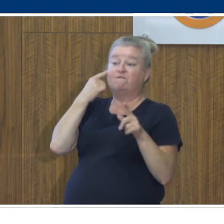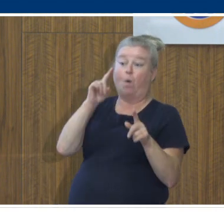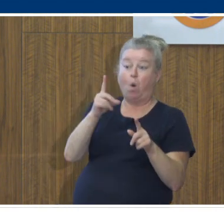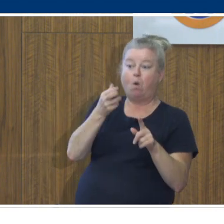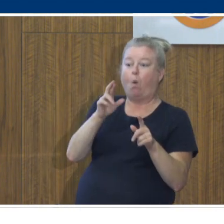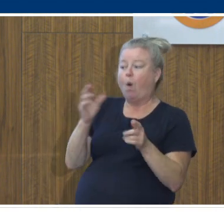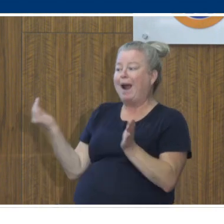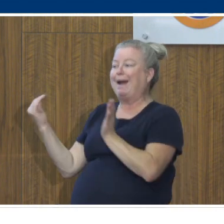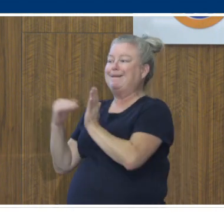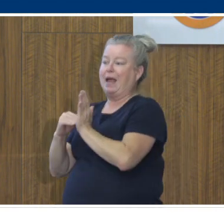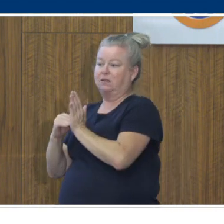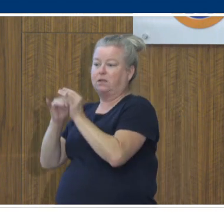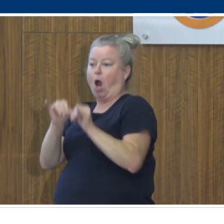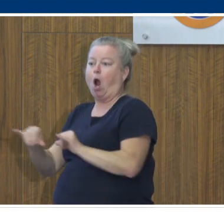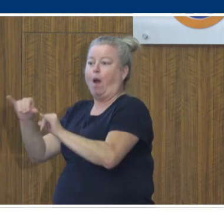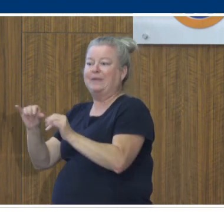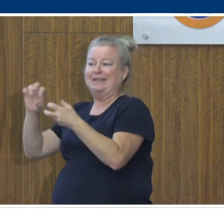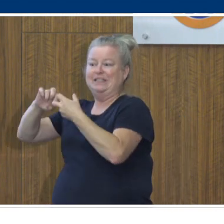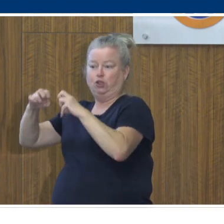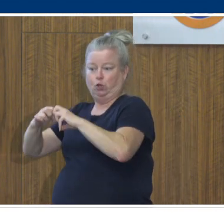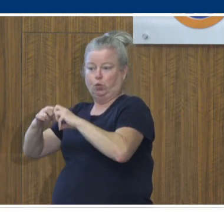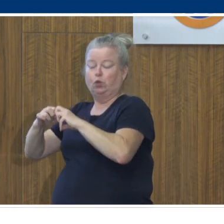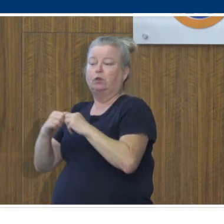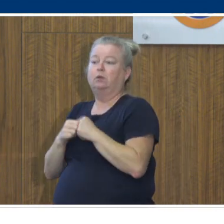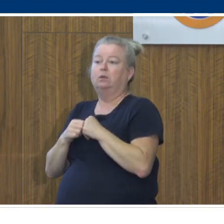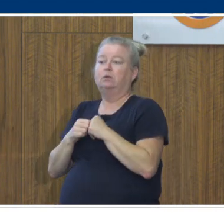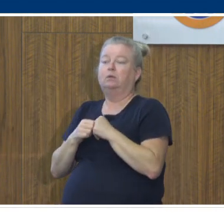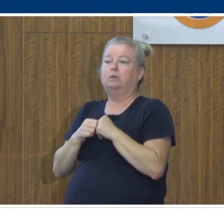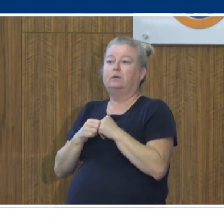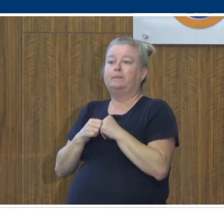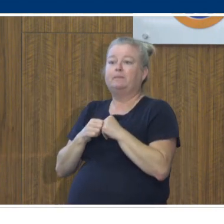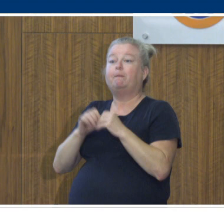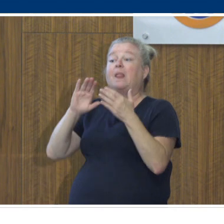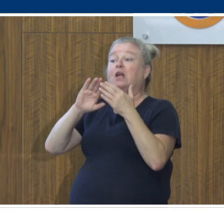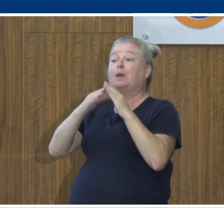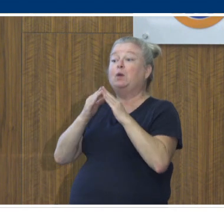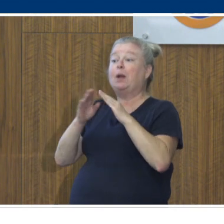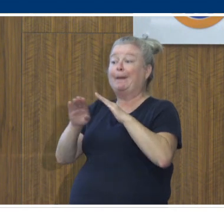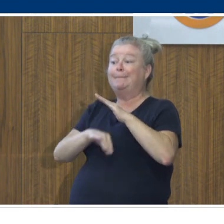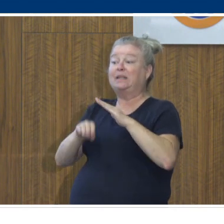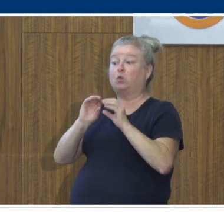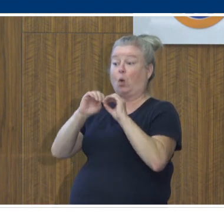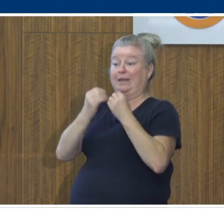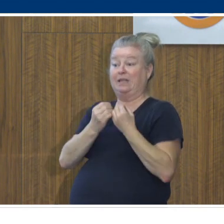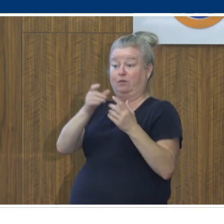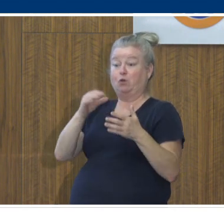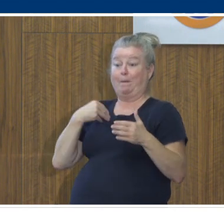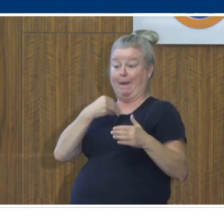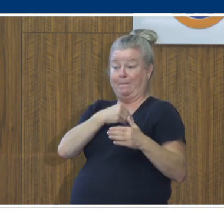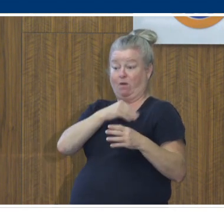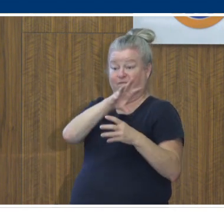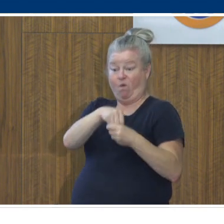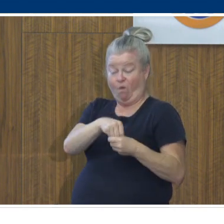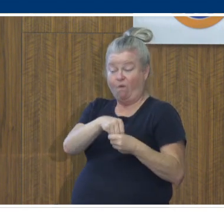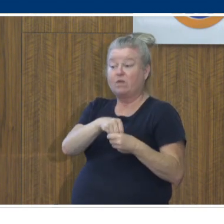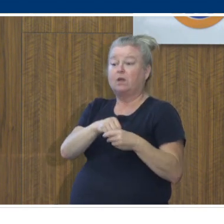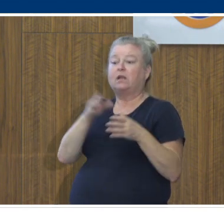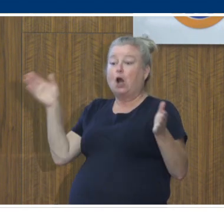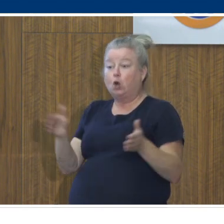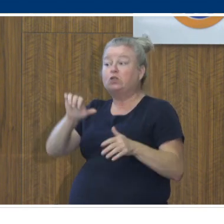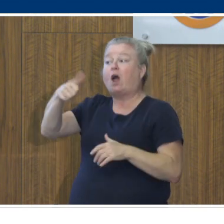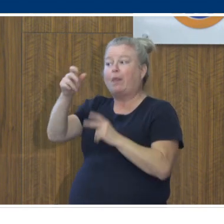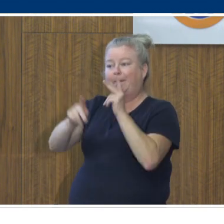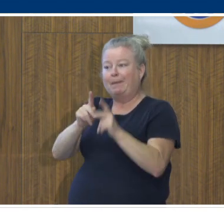issue. So consider participating through community-based organizations that you're a member of, and encourage other people in your community